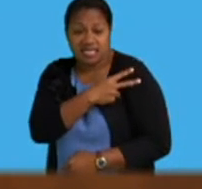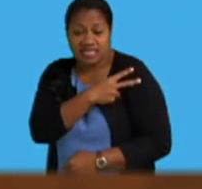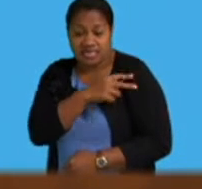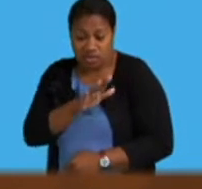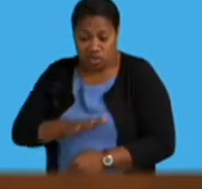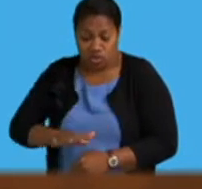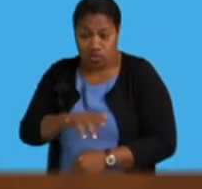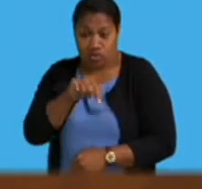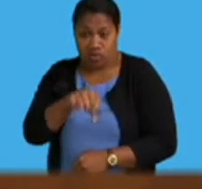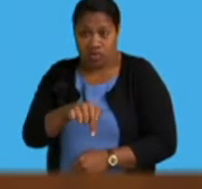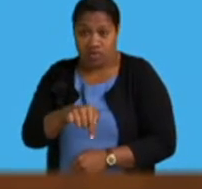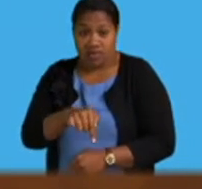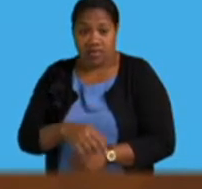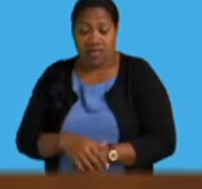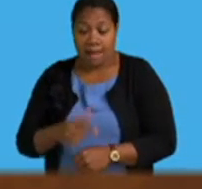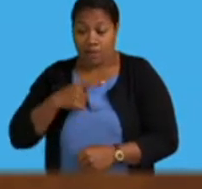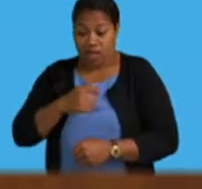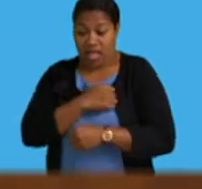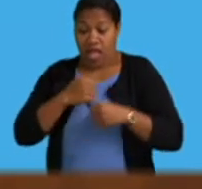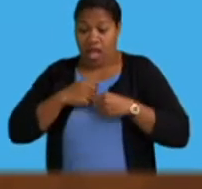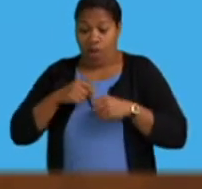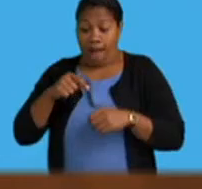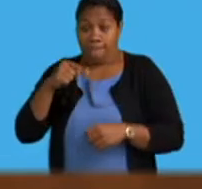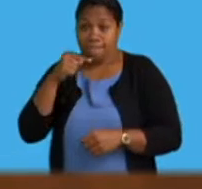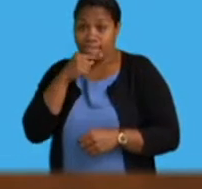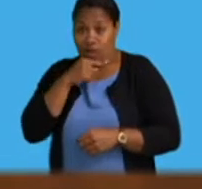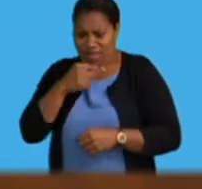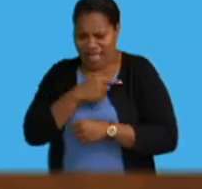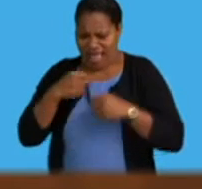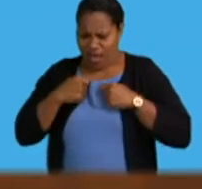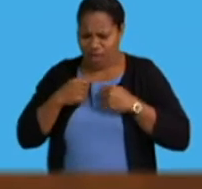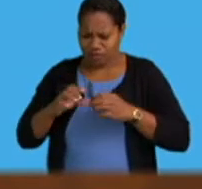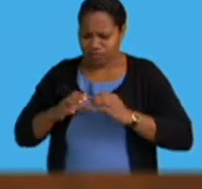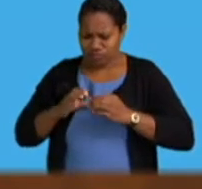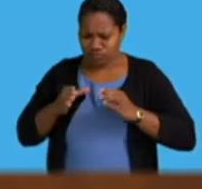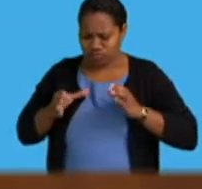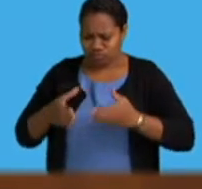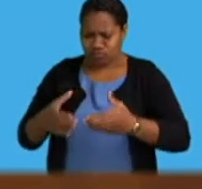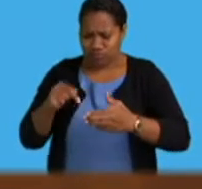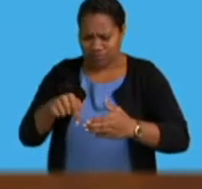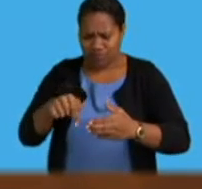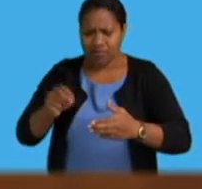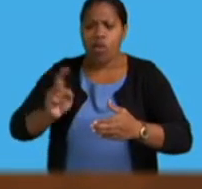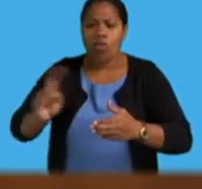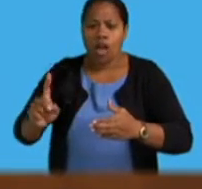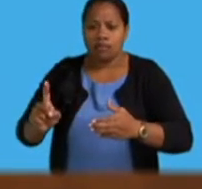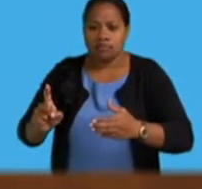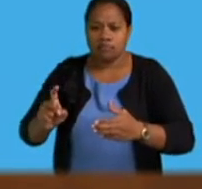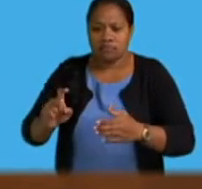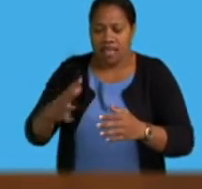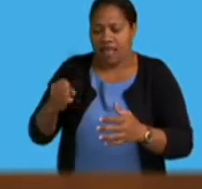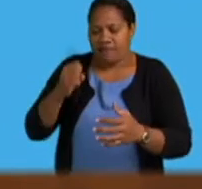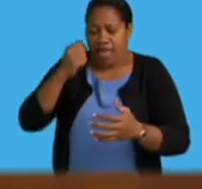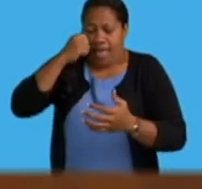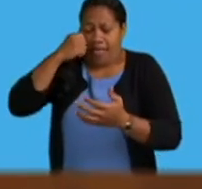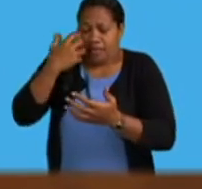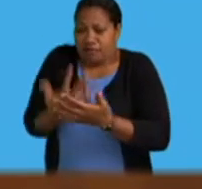because our boys, our troops, are exposed to some horrific